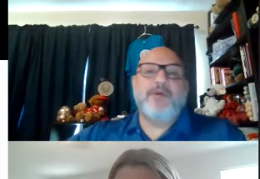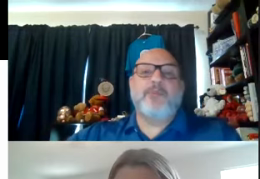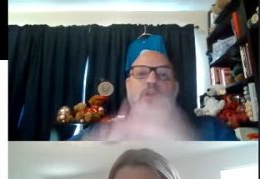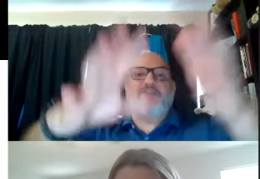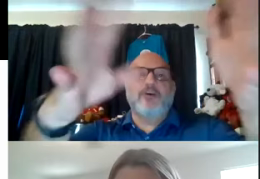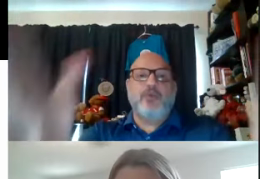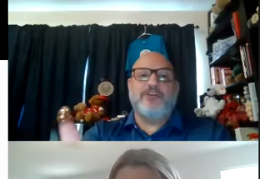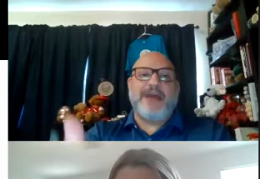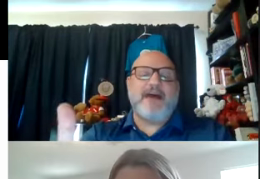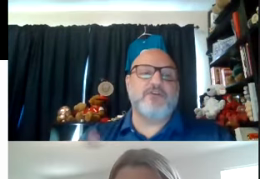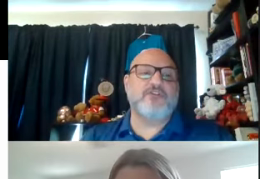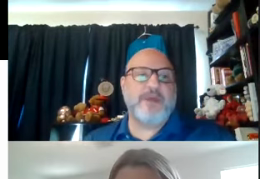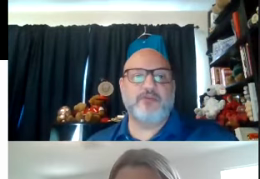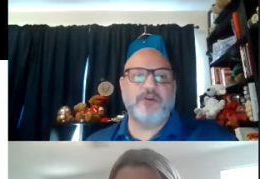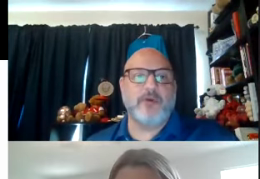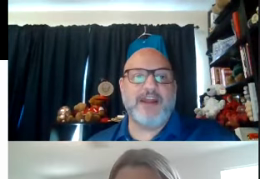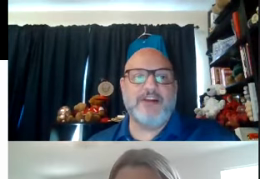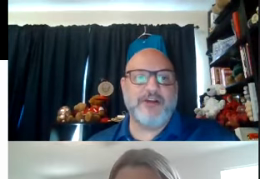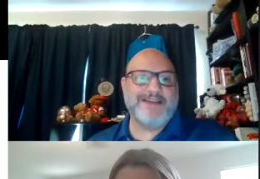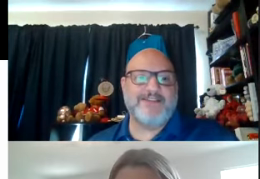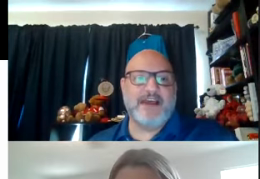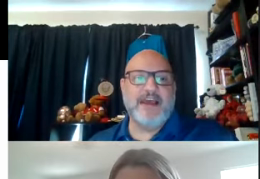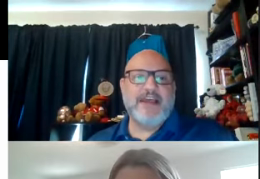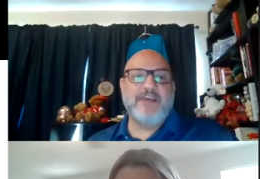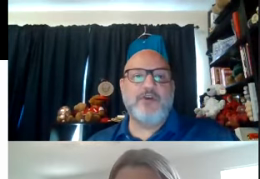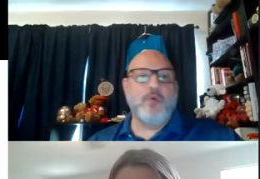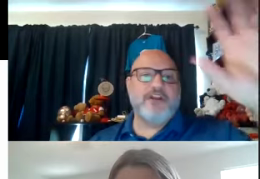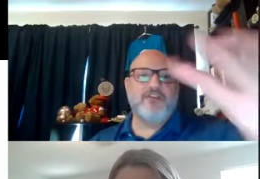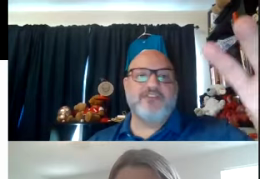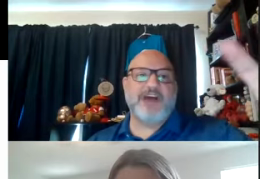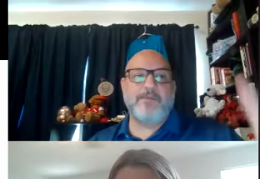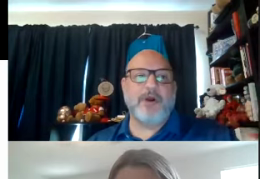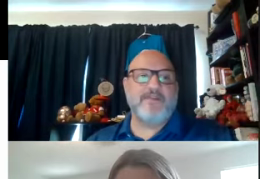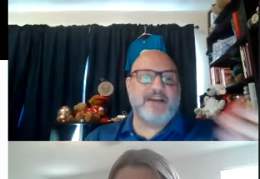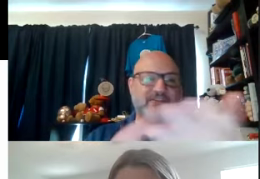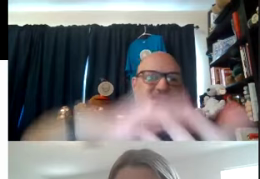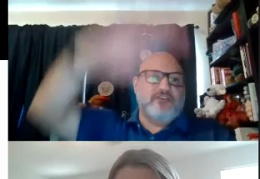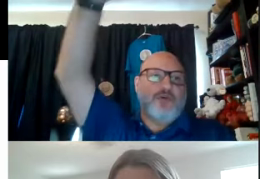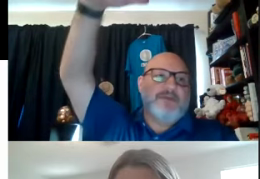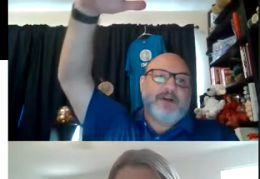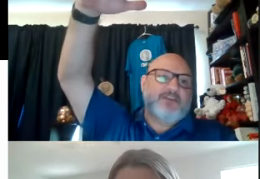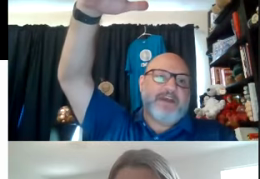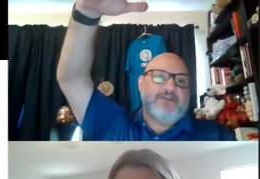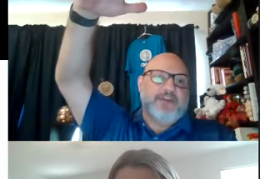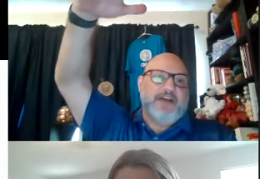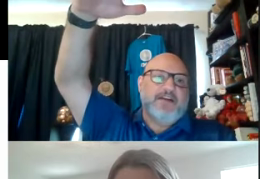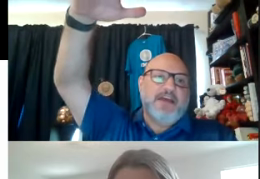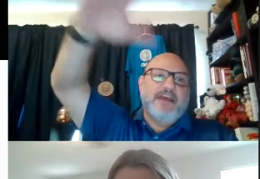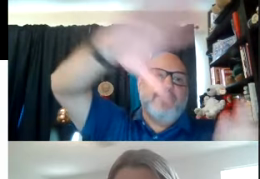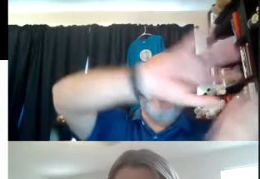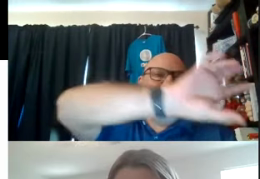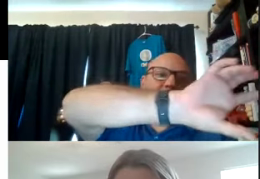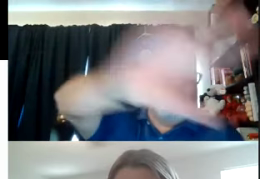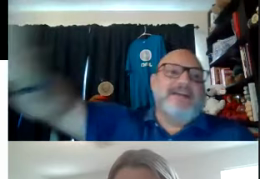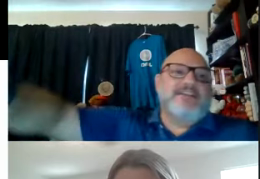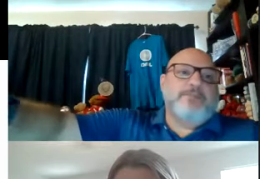And remember also, when you have your space where you're writing your essay, if you want to use the top part of that, because again, there's no limit on space for that.